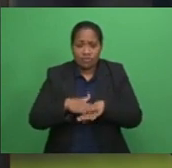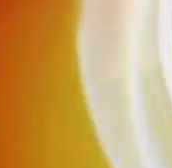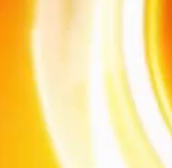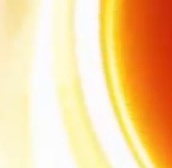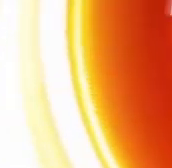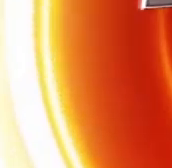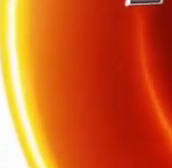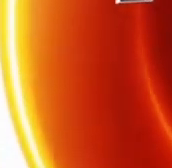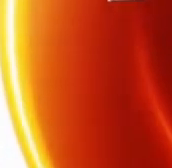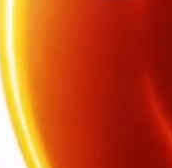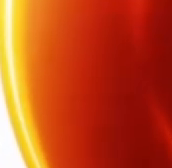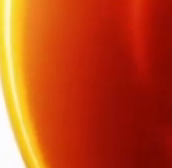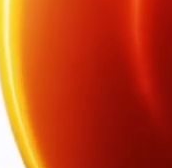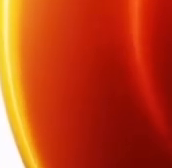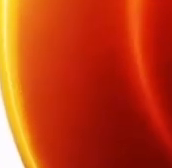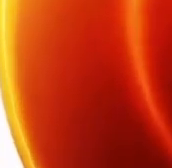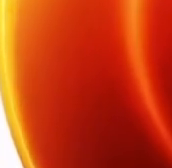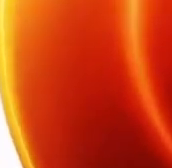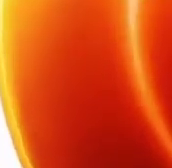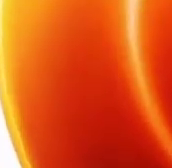Drummond.